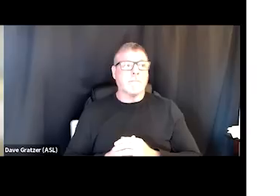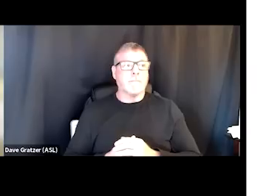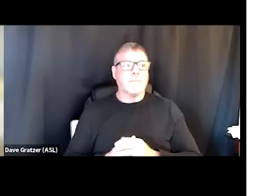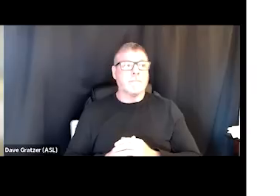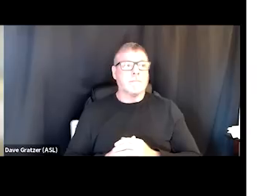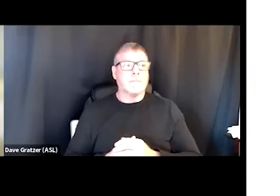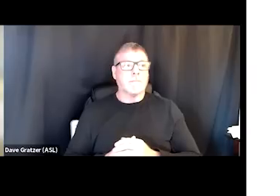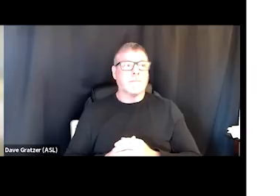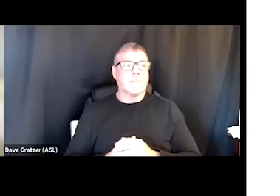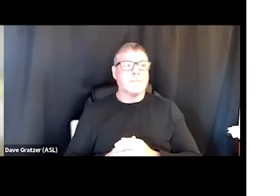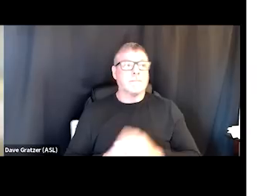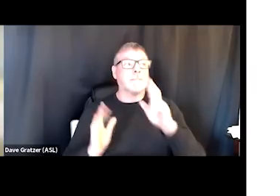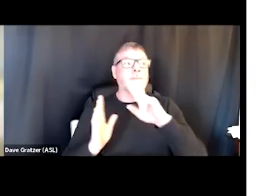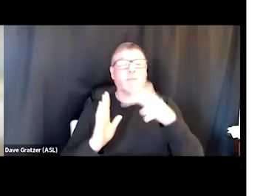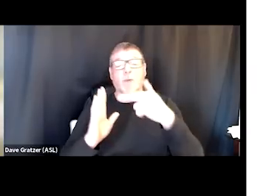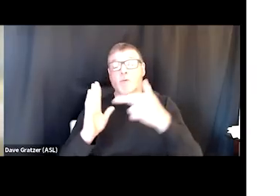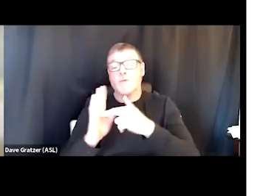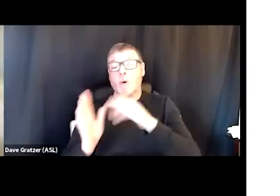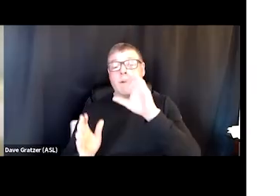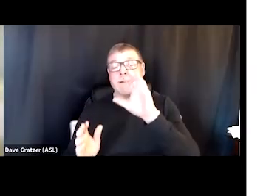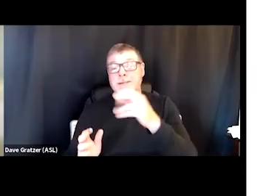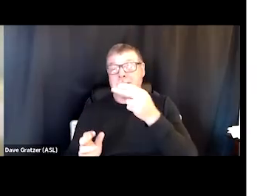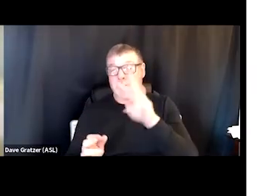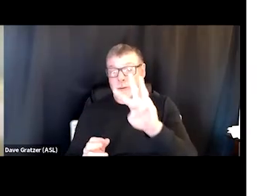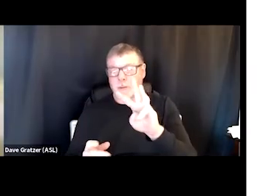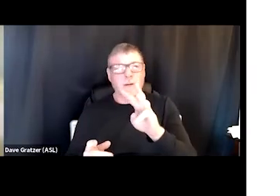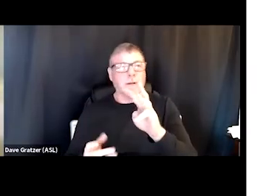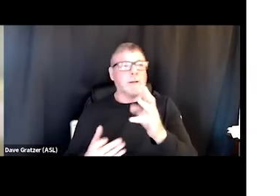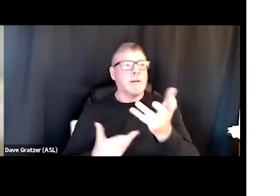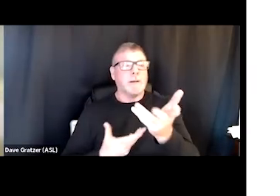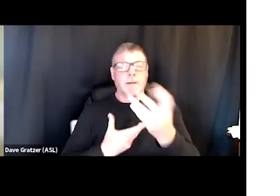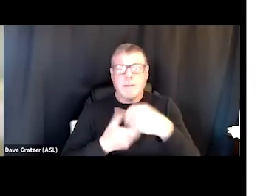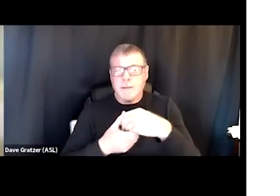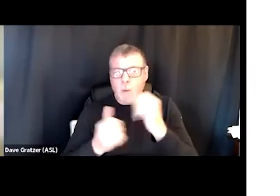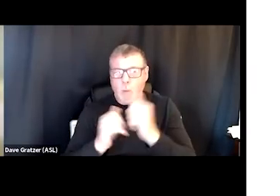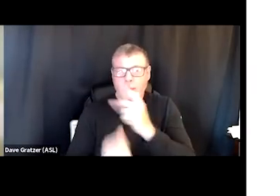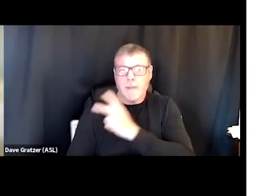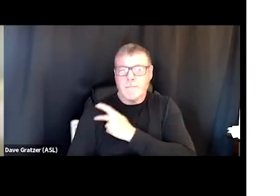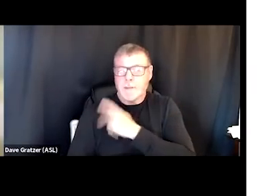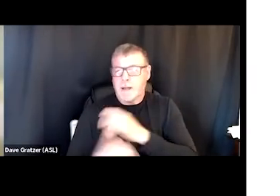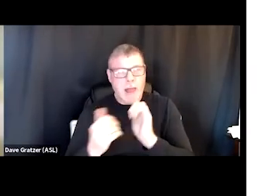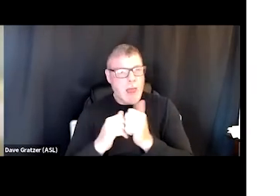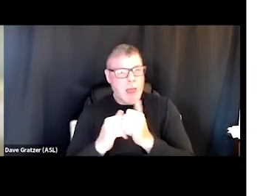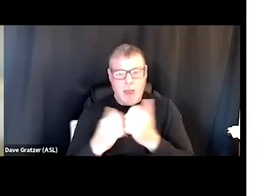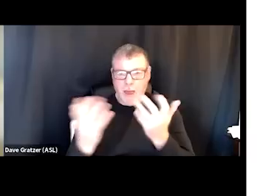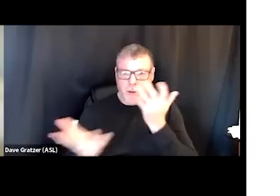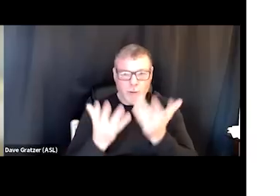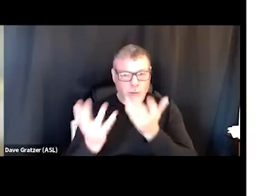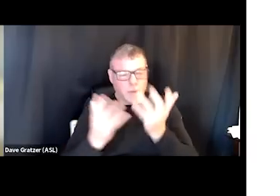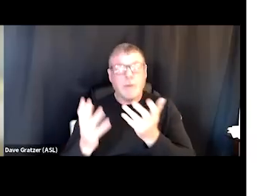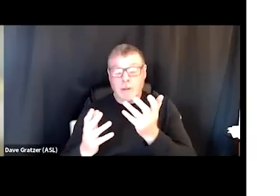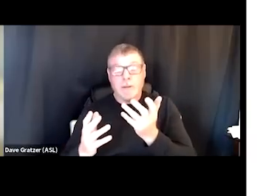Again, role of a CHW is patient engagement. How do you start engagements? Like I was saying, a lot of times to build